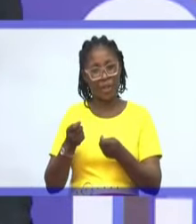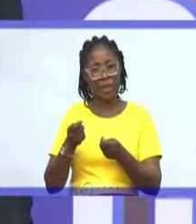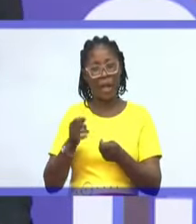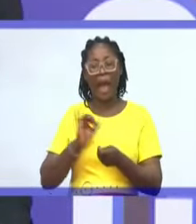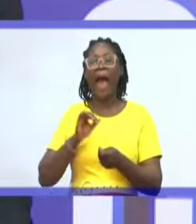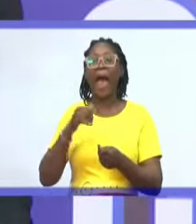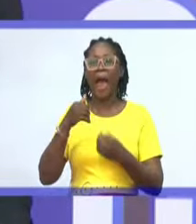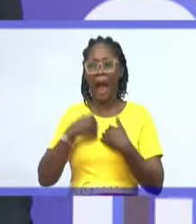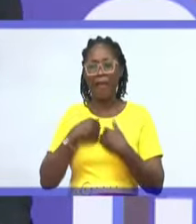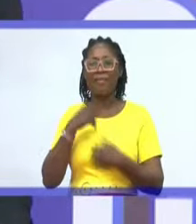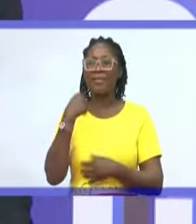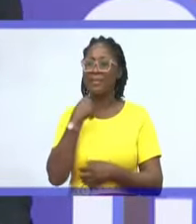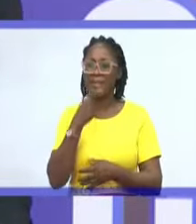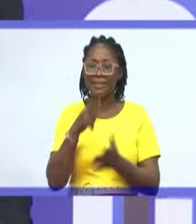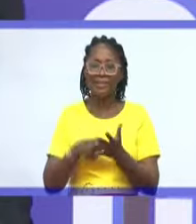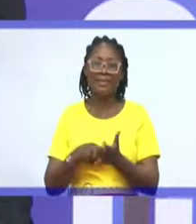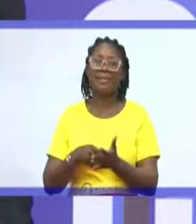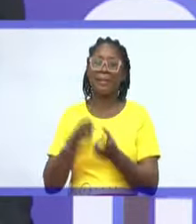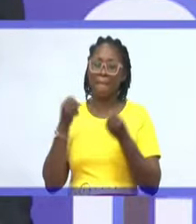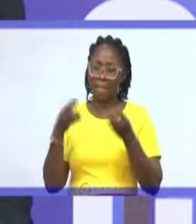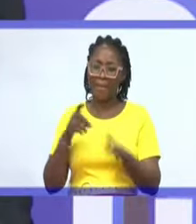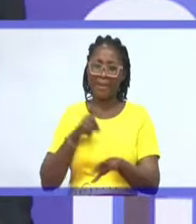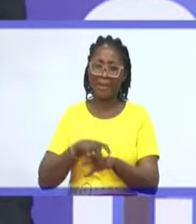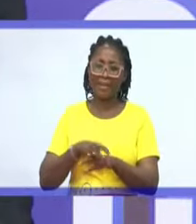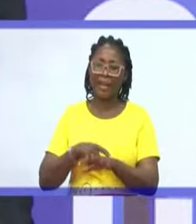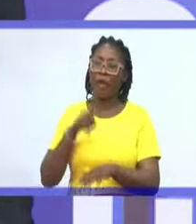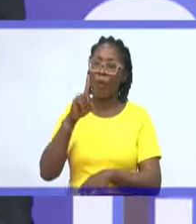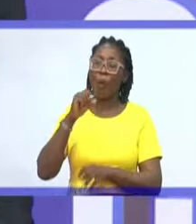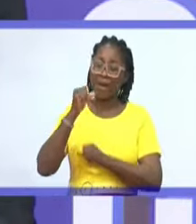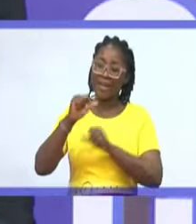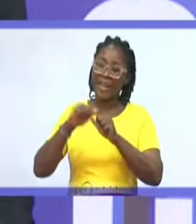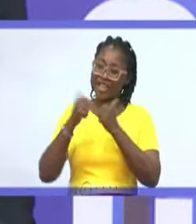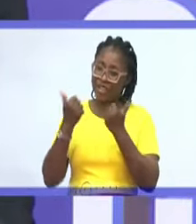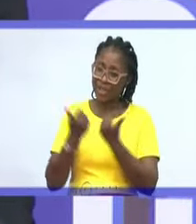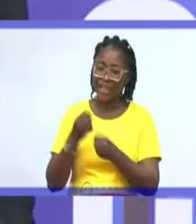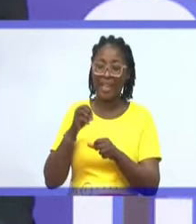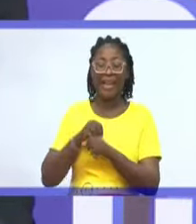often. There was an agency in Nigeria